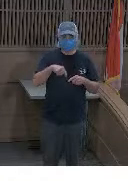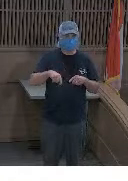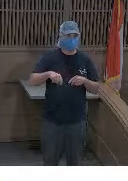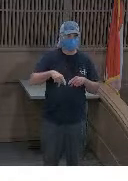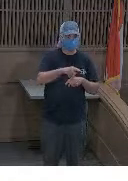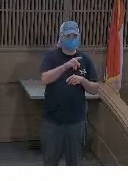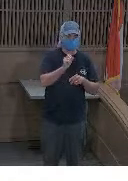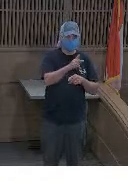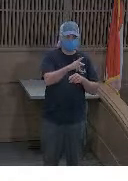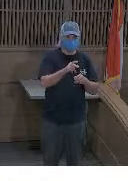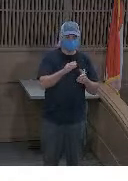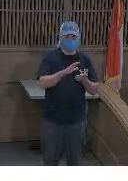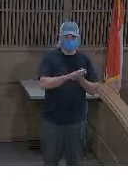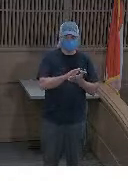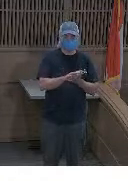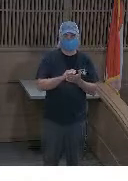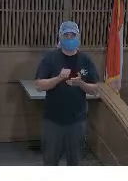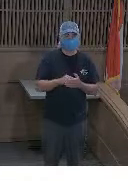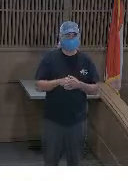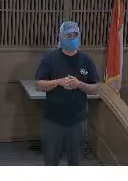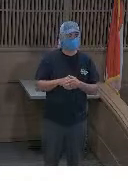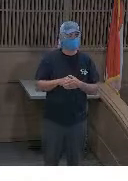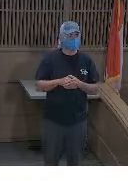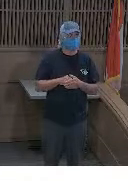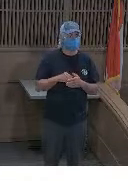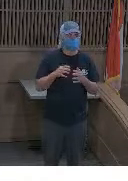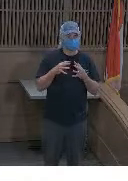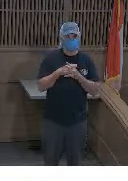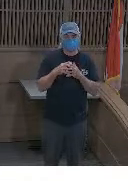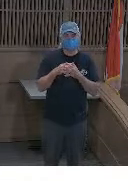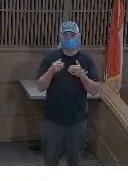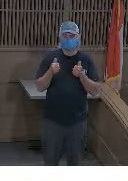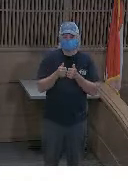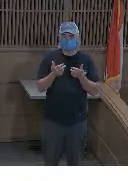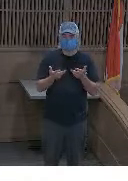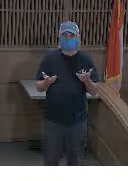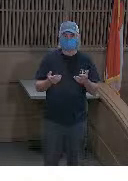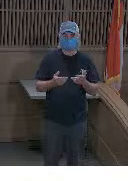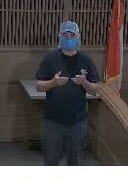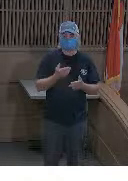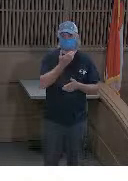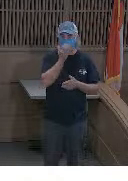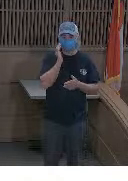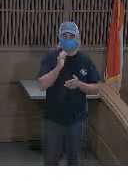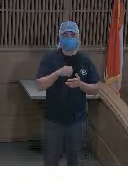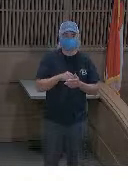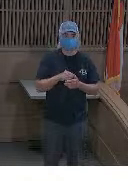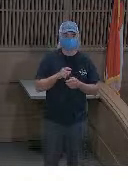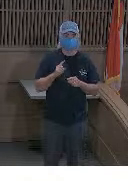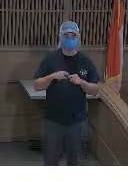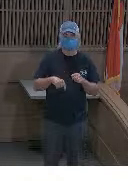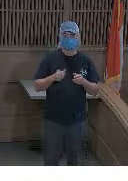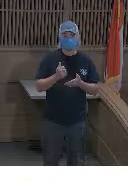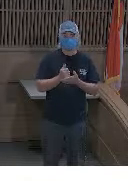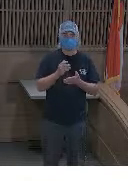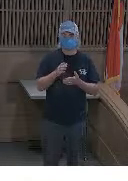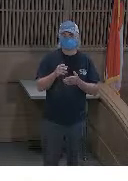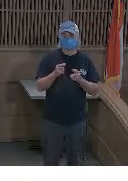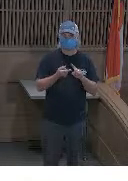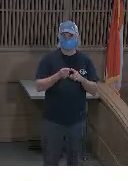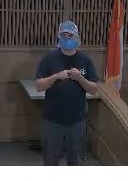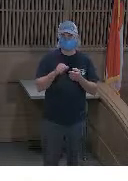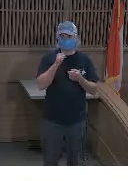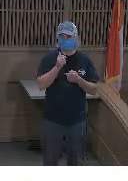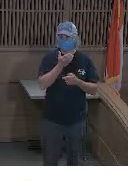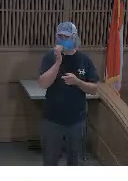much going on, activities are going on in school, football games going on. Wear your mask. I can't help it. Some of your friends may not want to wear it, but wear